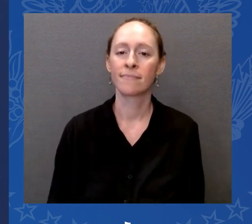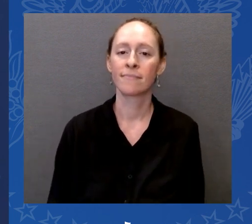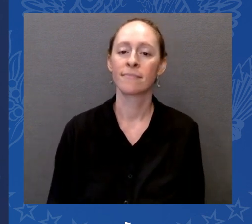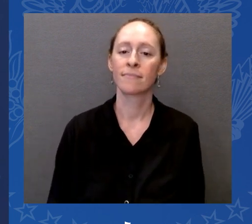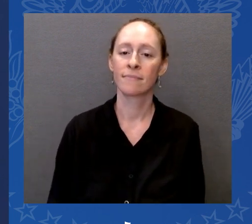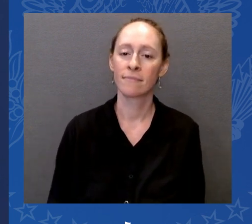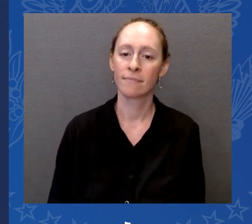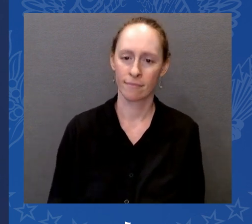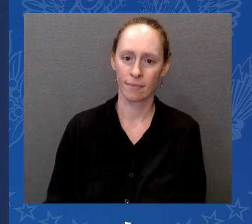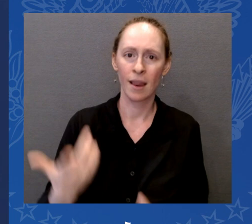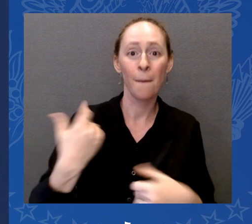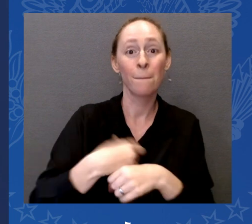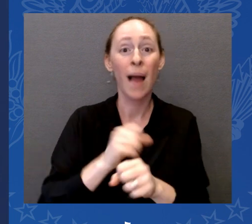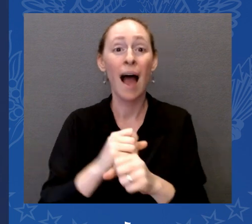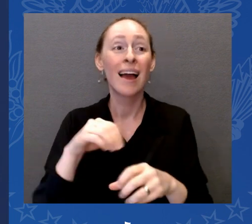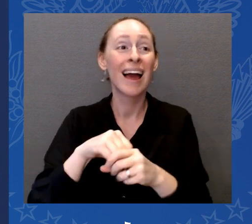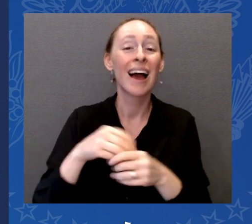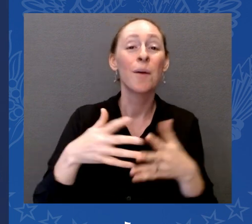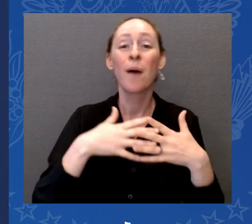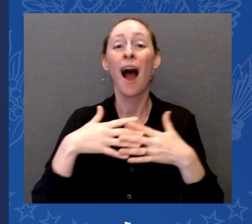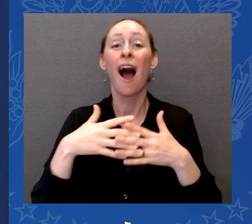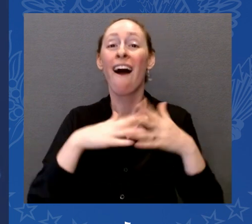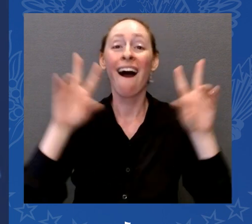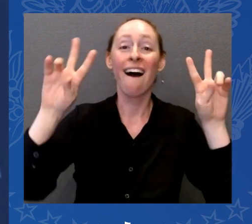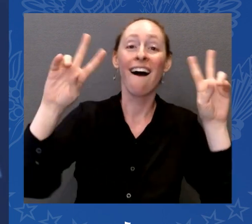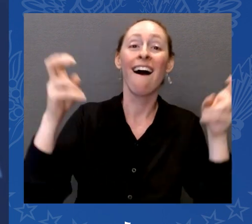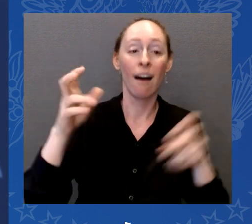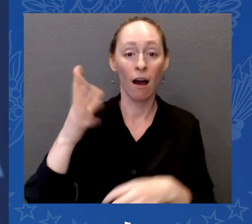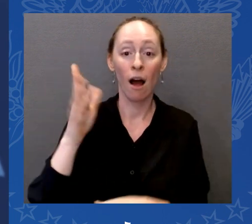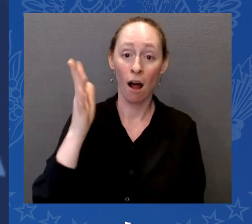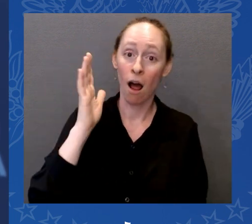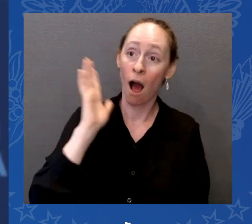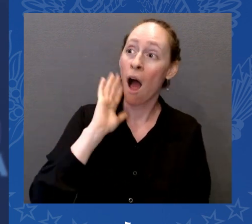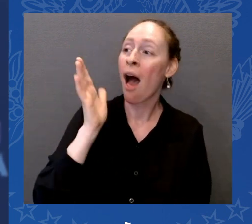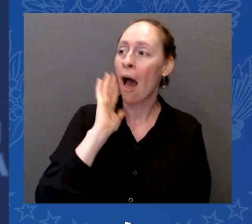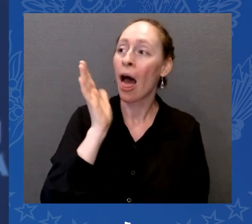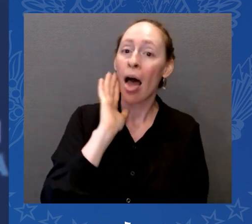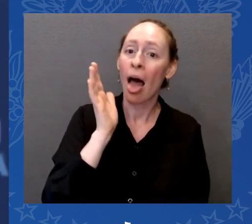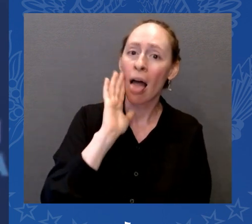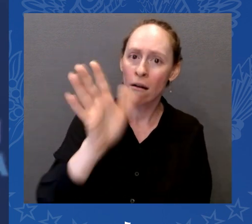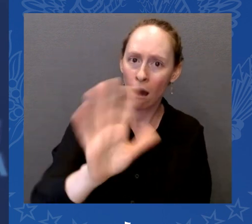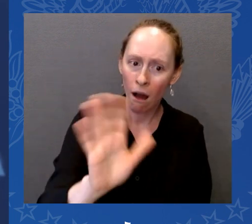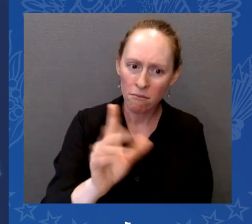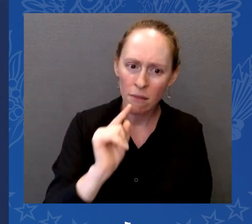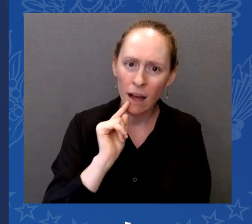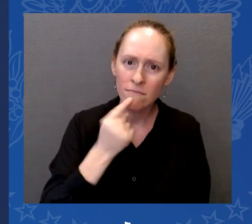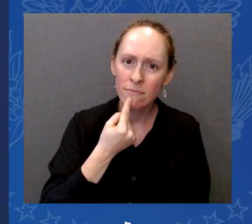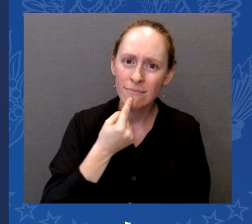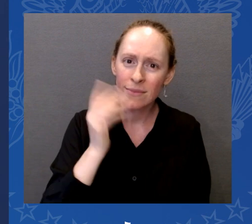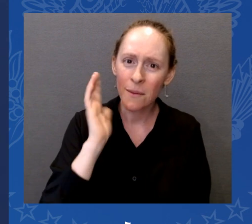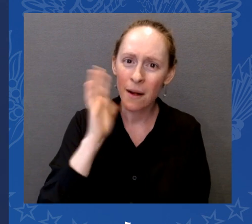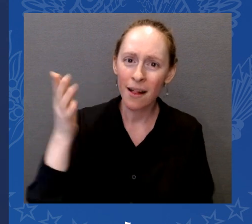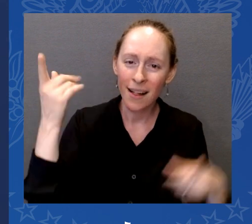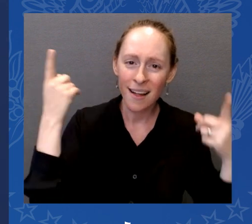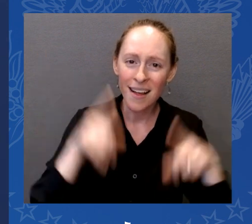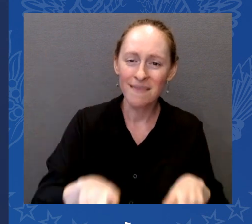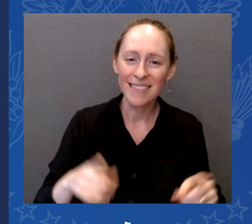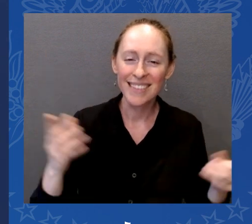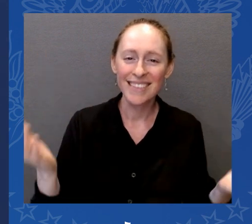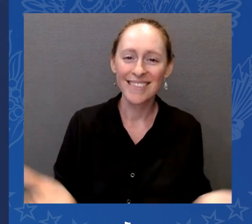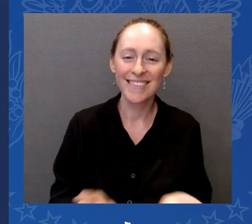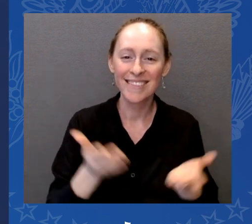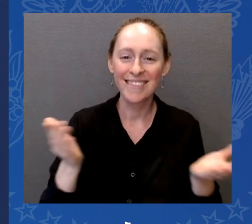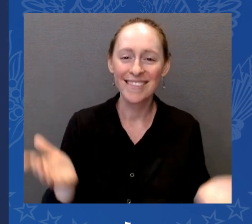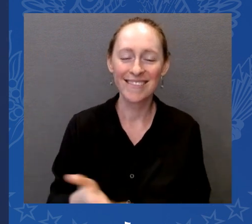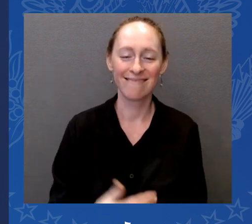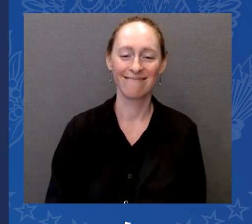in America. And today's announcement is the latest example of my economic plan at work. I've said